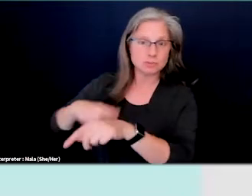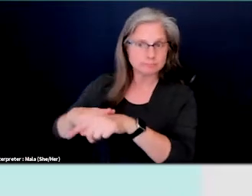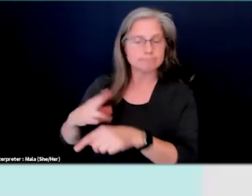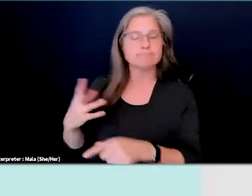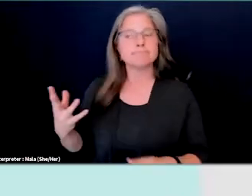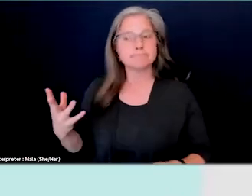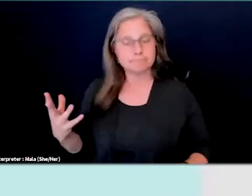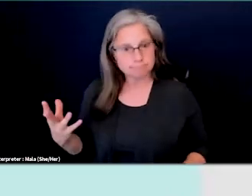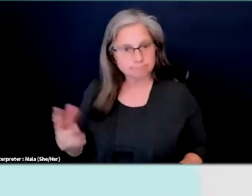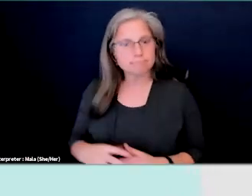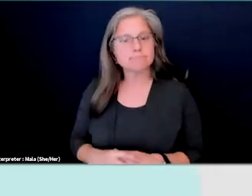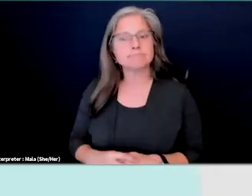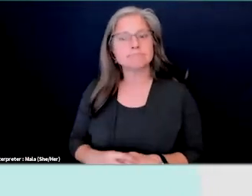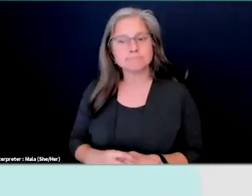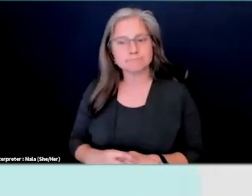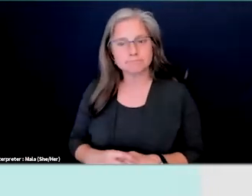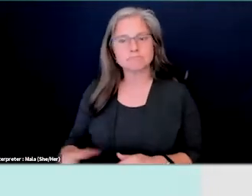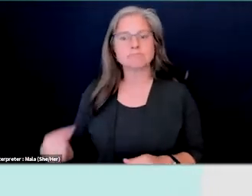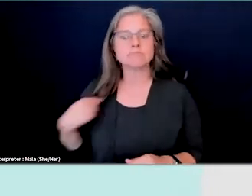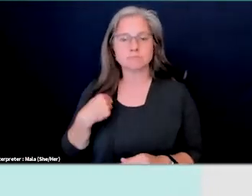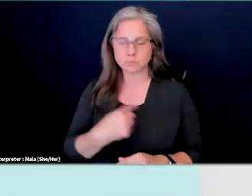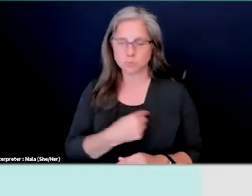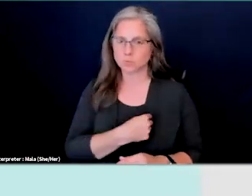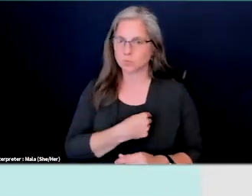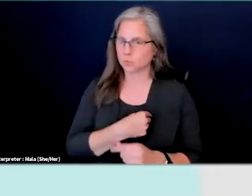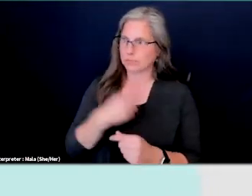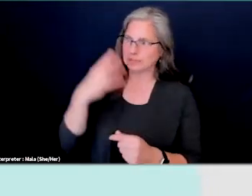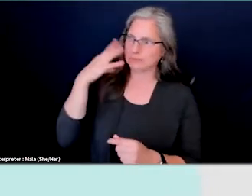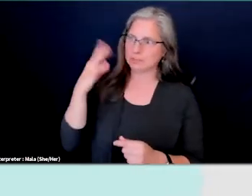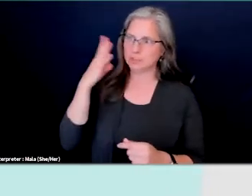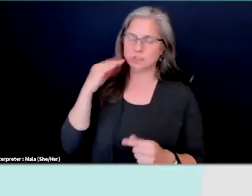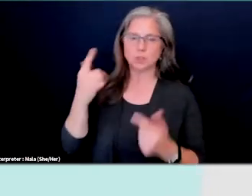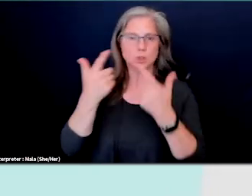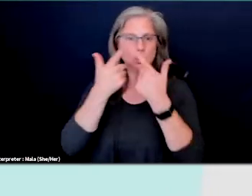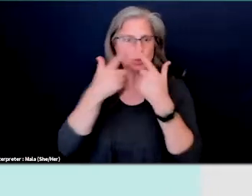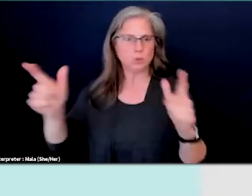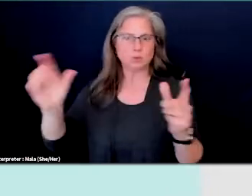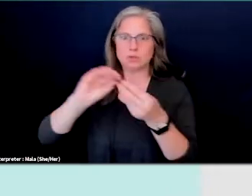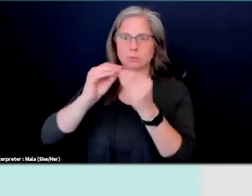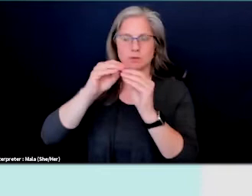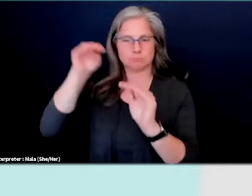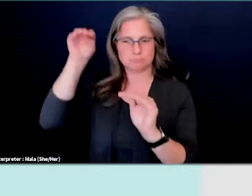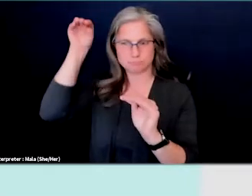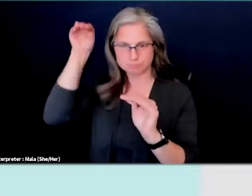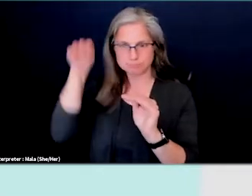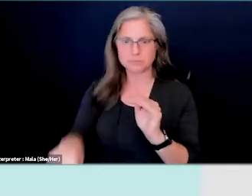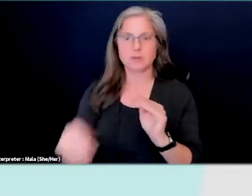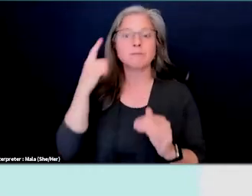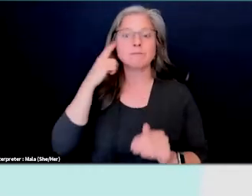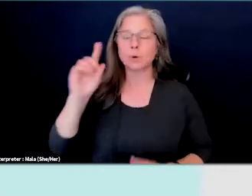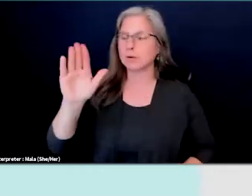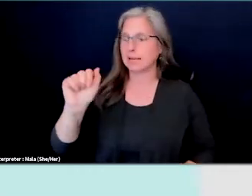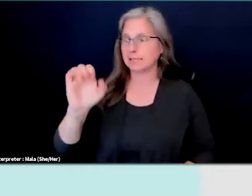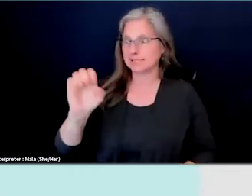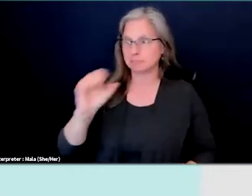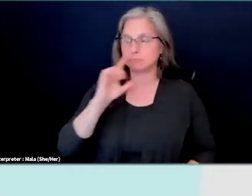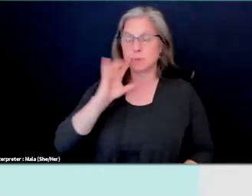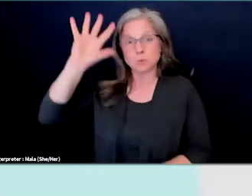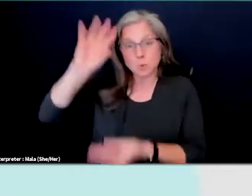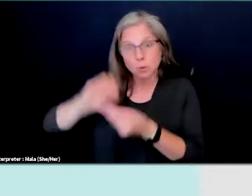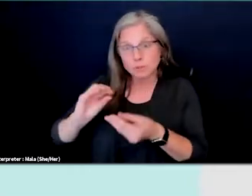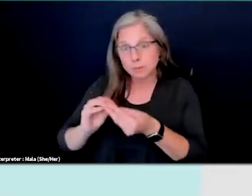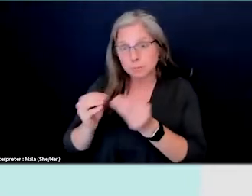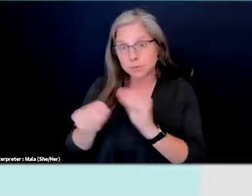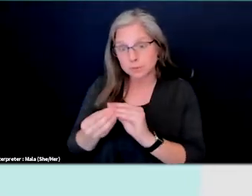experiencing a drastic drop-off in the number of cases. And so our total number of